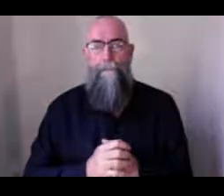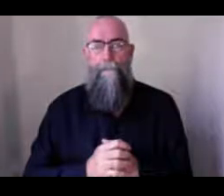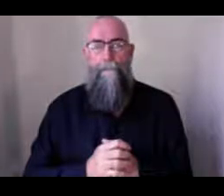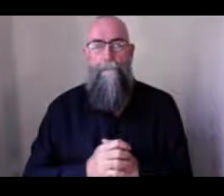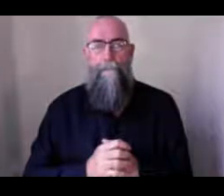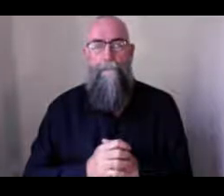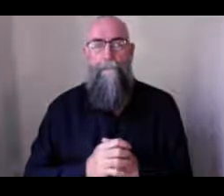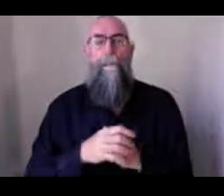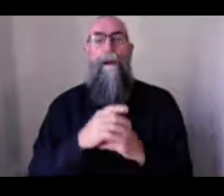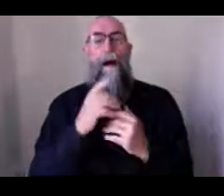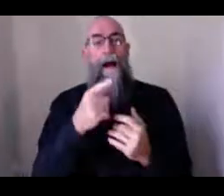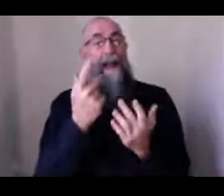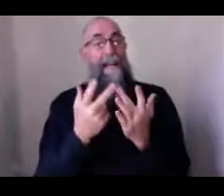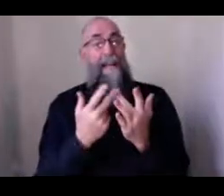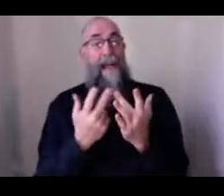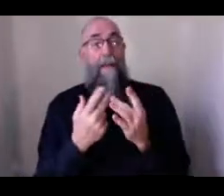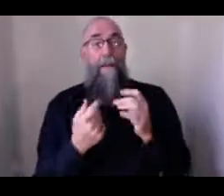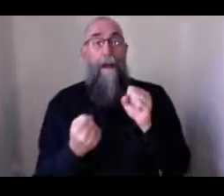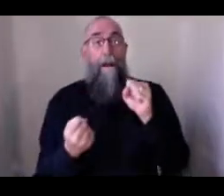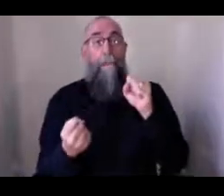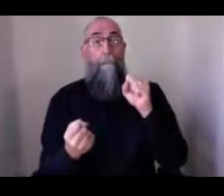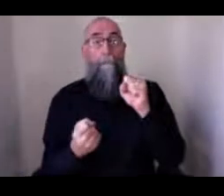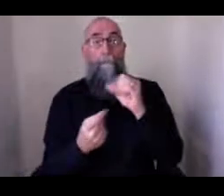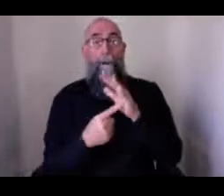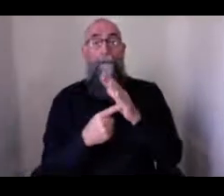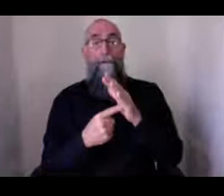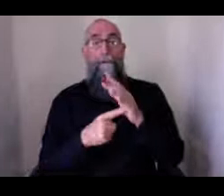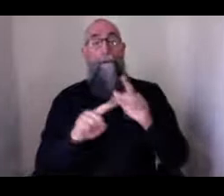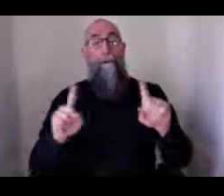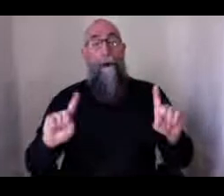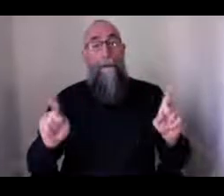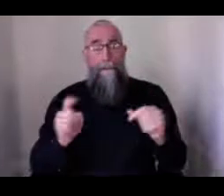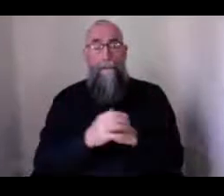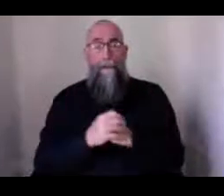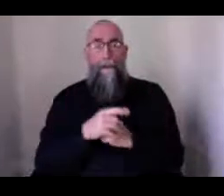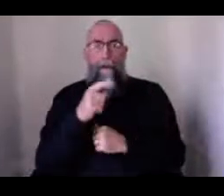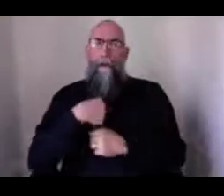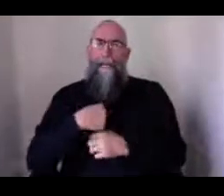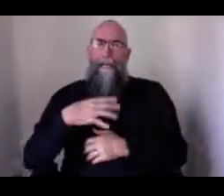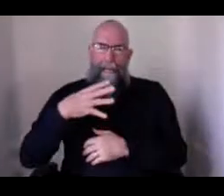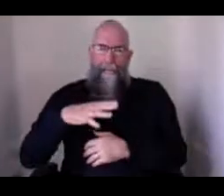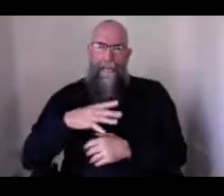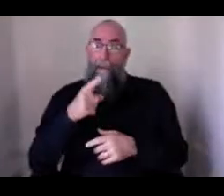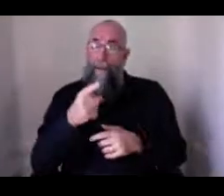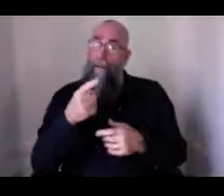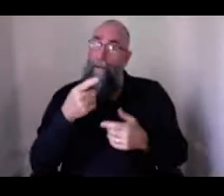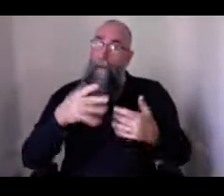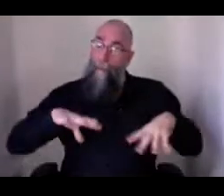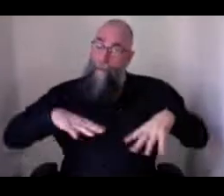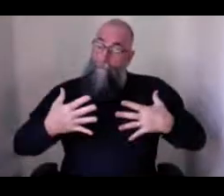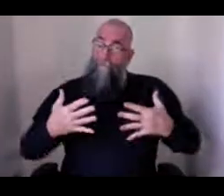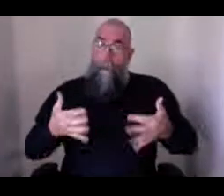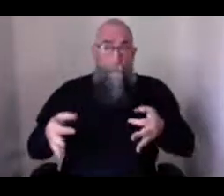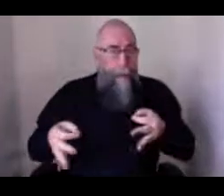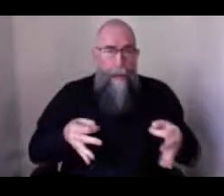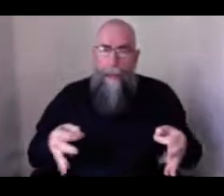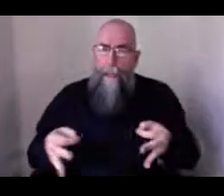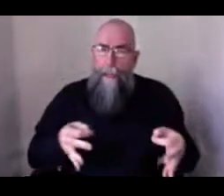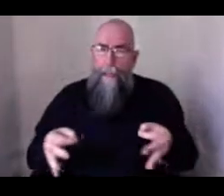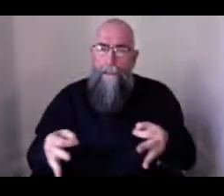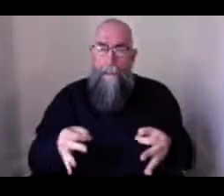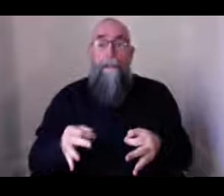Another key element of an application which also requires a lot of pre-planning is support